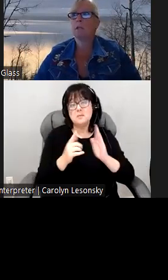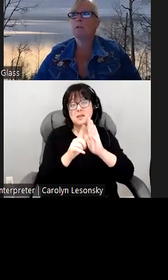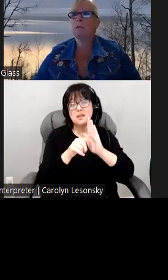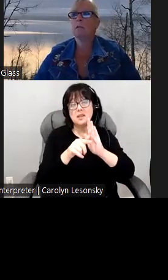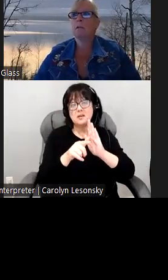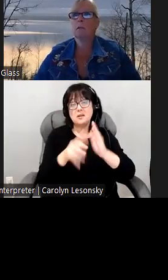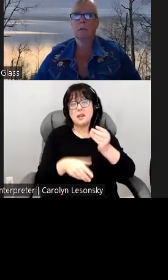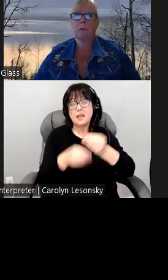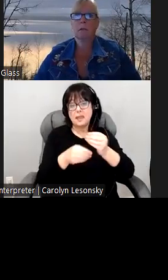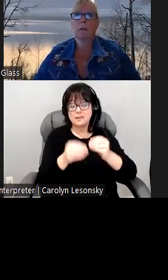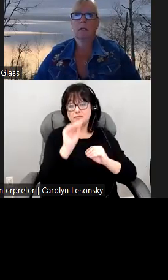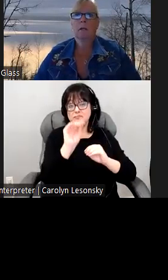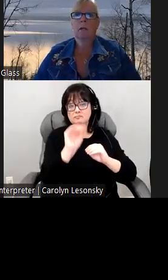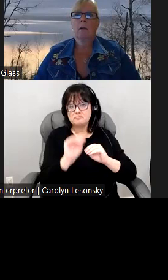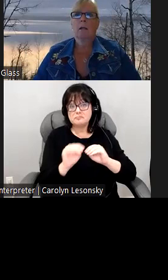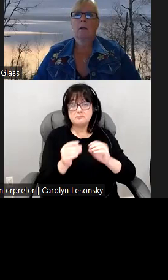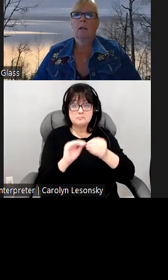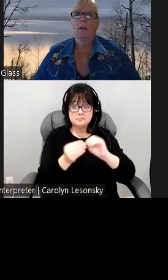in here.